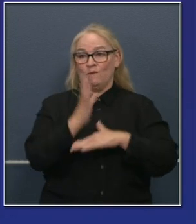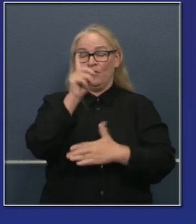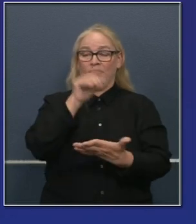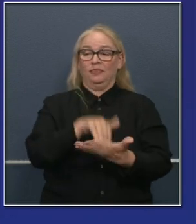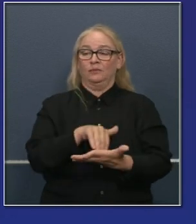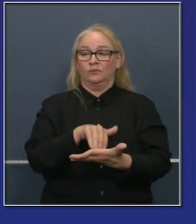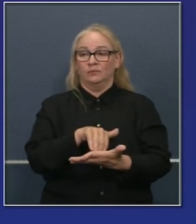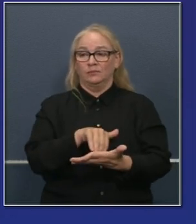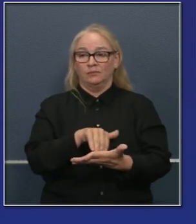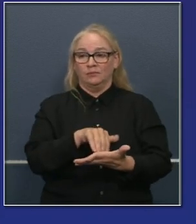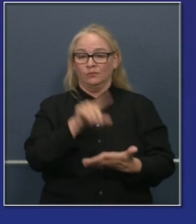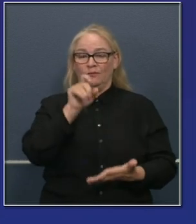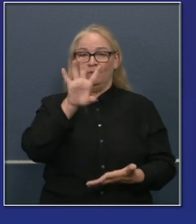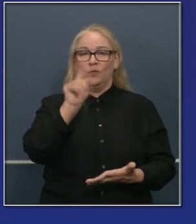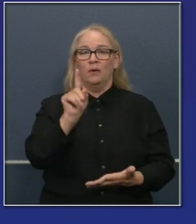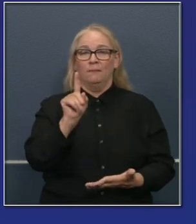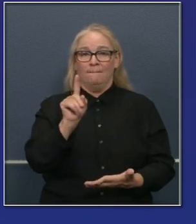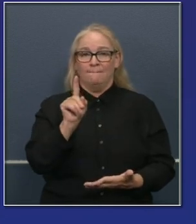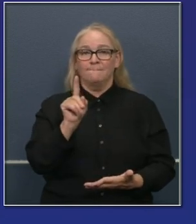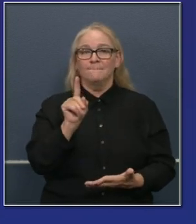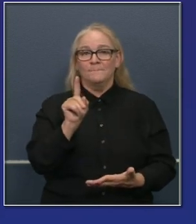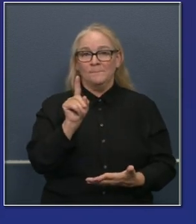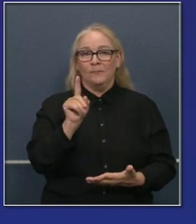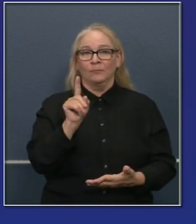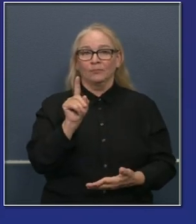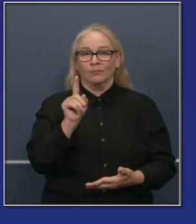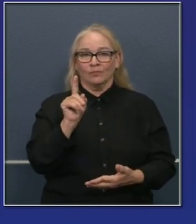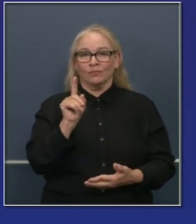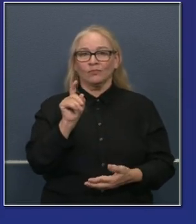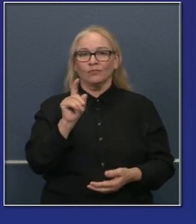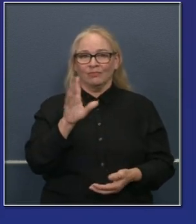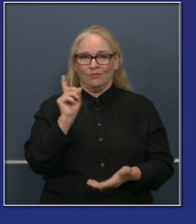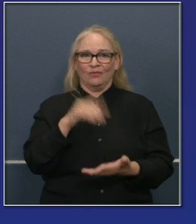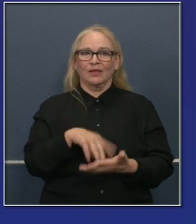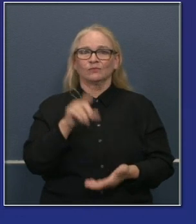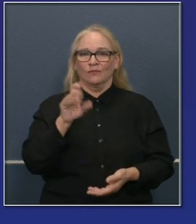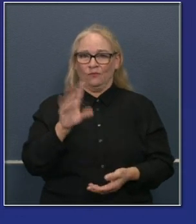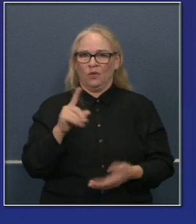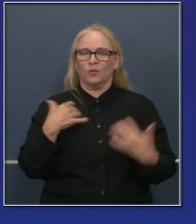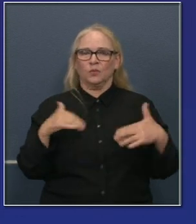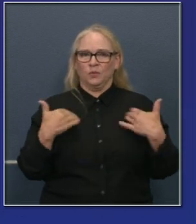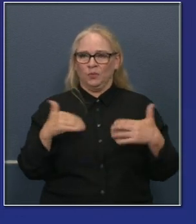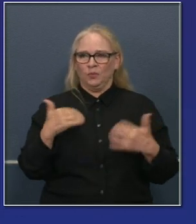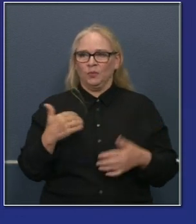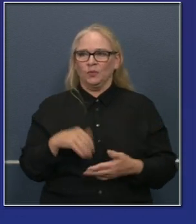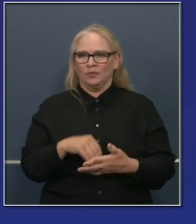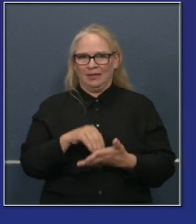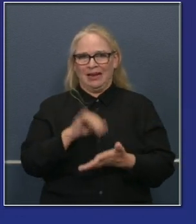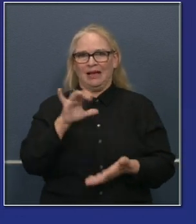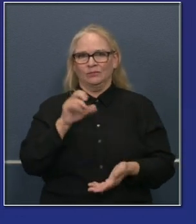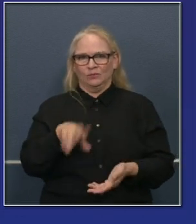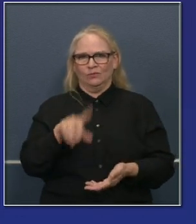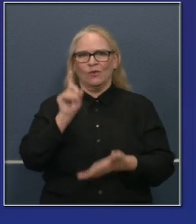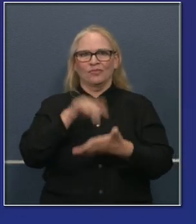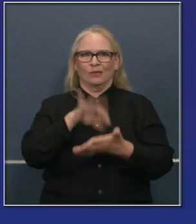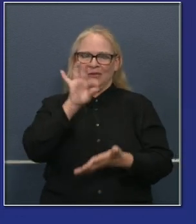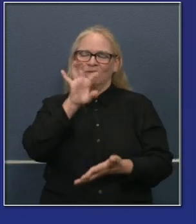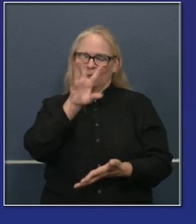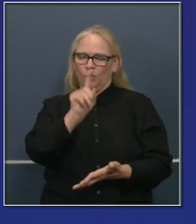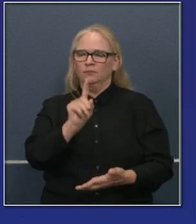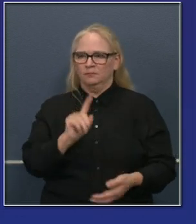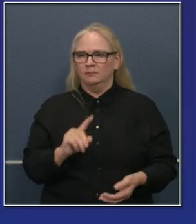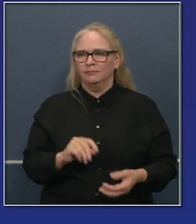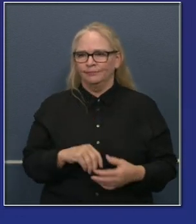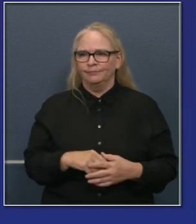1,941 individuals that have been admitted into our ICUs, about 16.6% of the total number